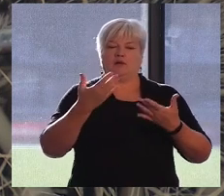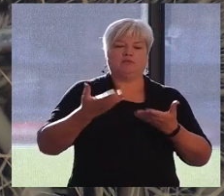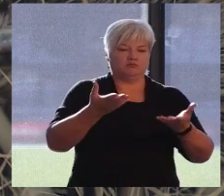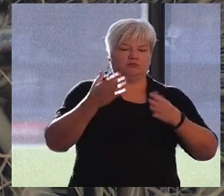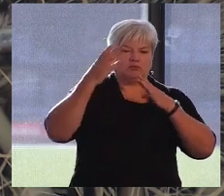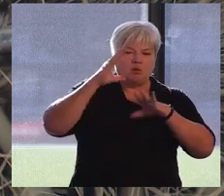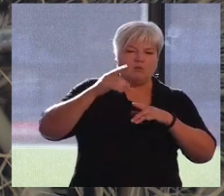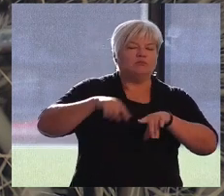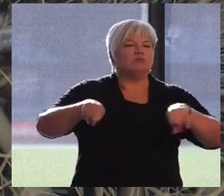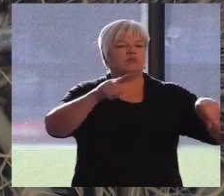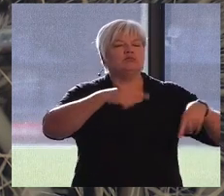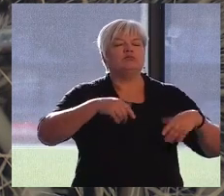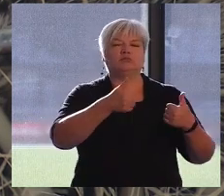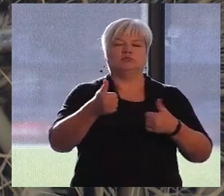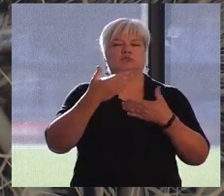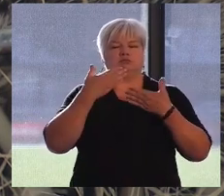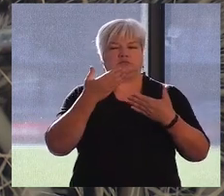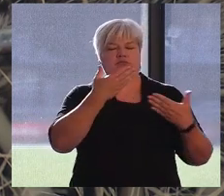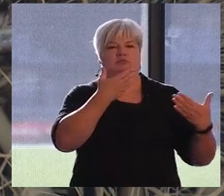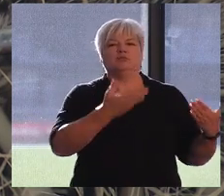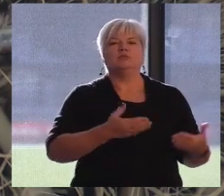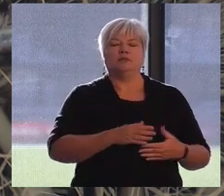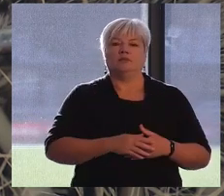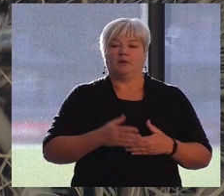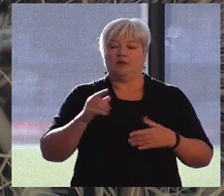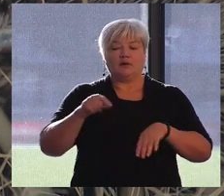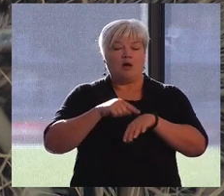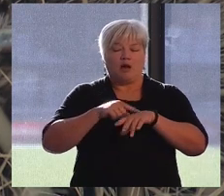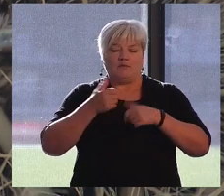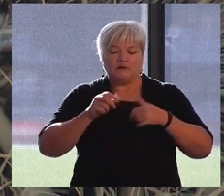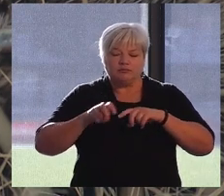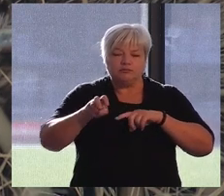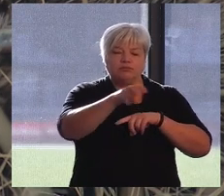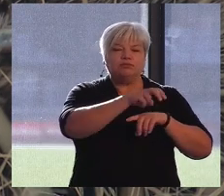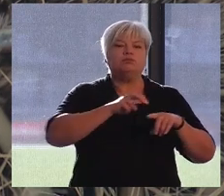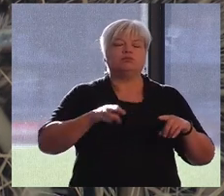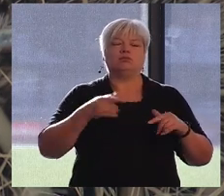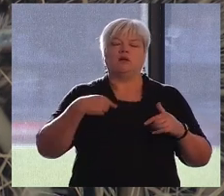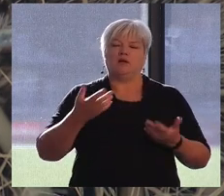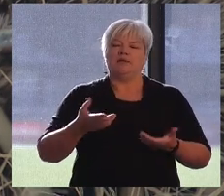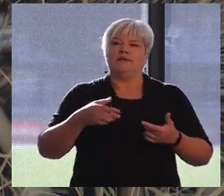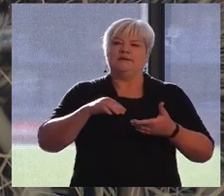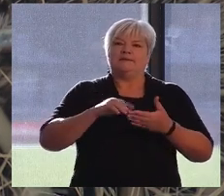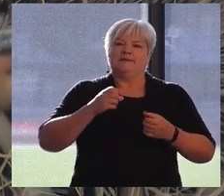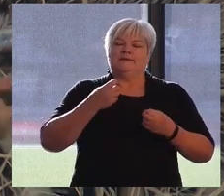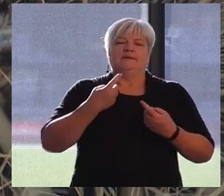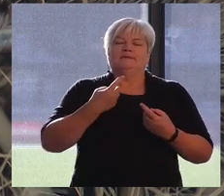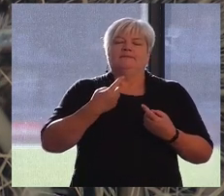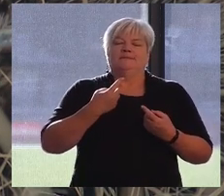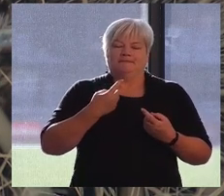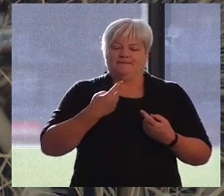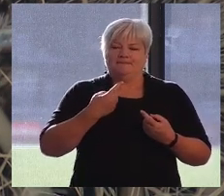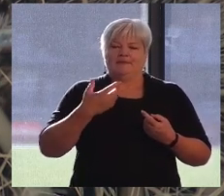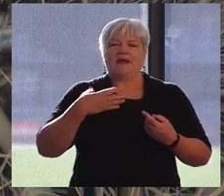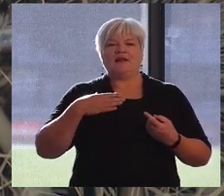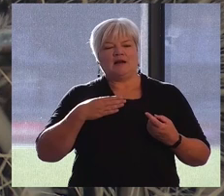cemented after that time this sense that I had that we have to get out of the bubble,